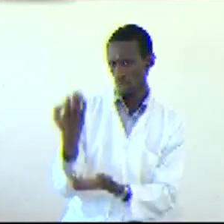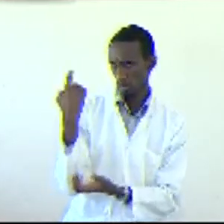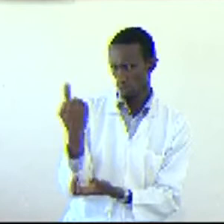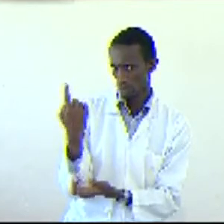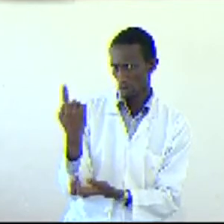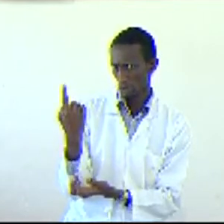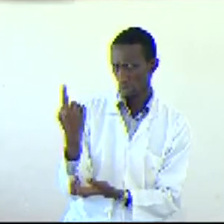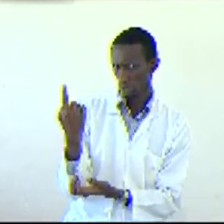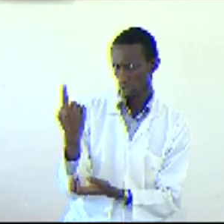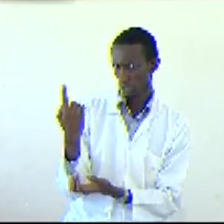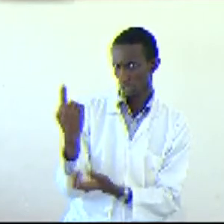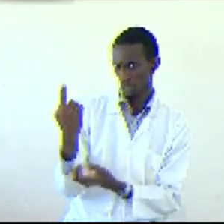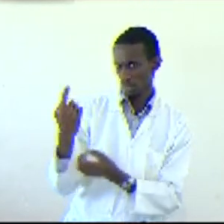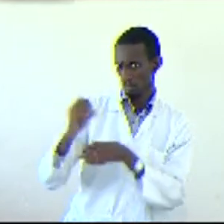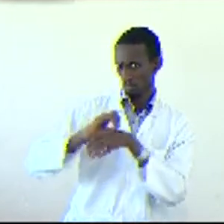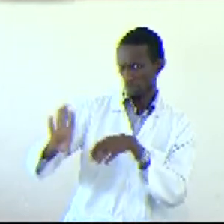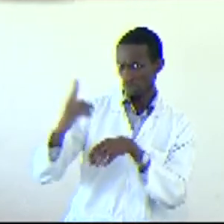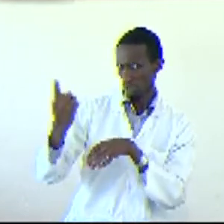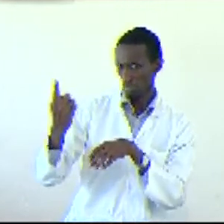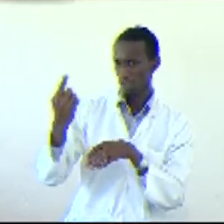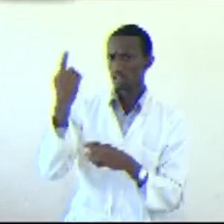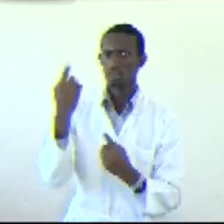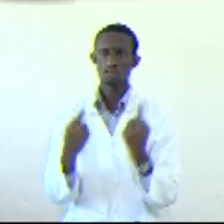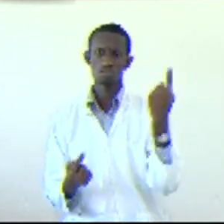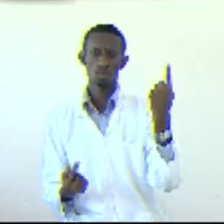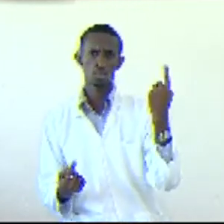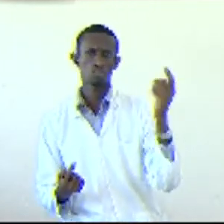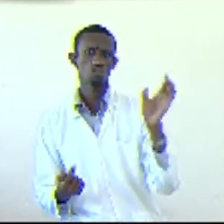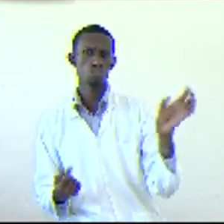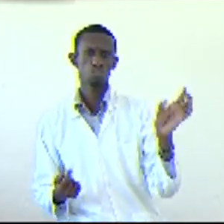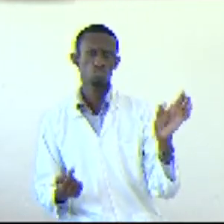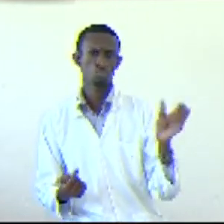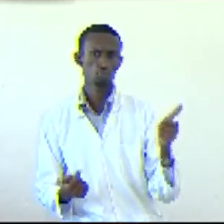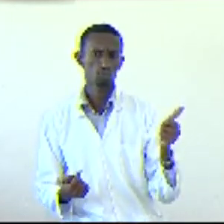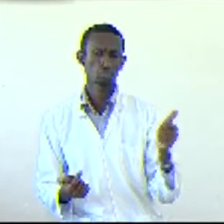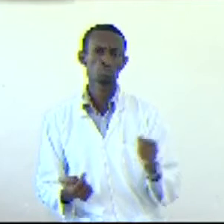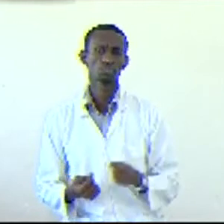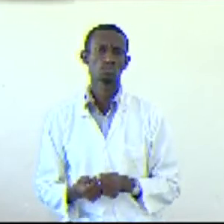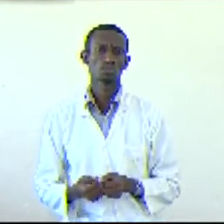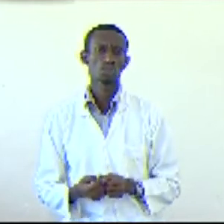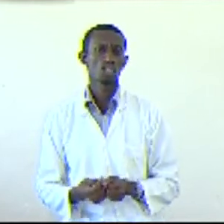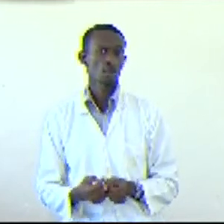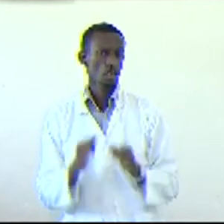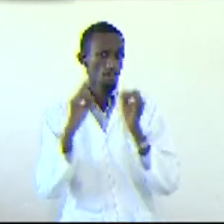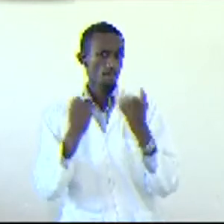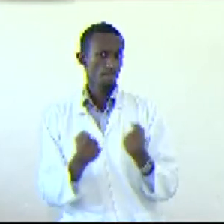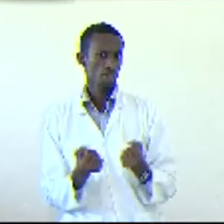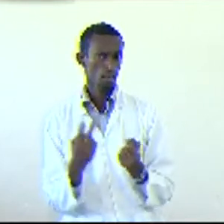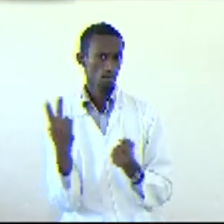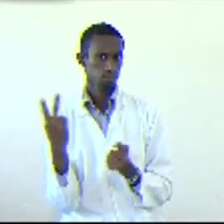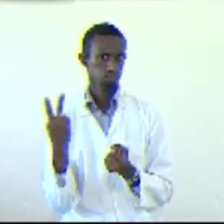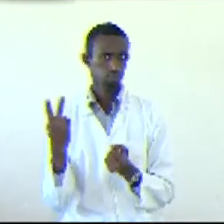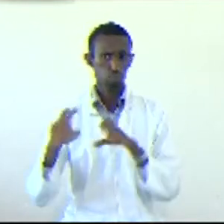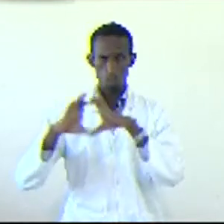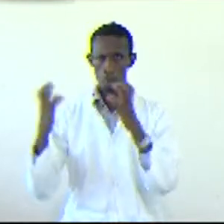here. So this is one ball at this one, at this end. But guess what? If we have a two, and then we are given